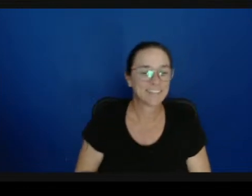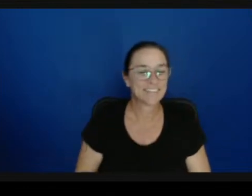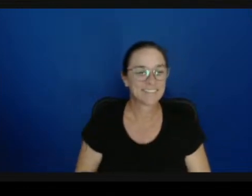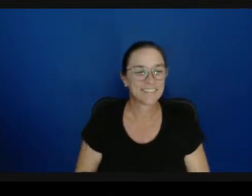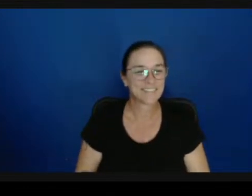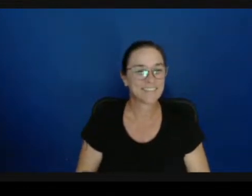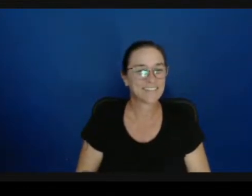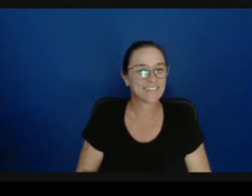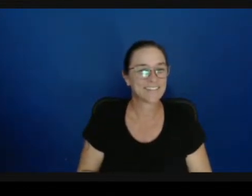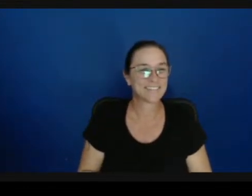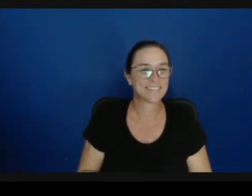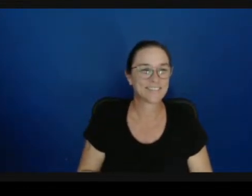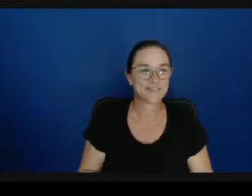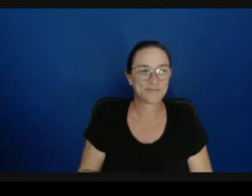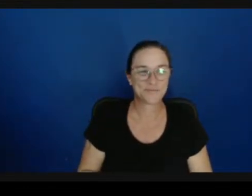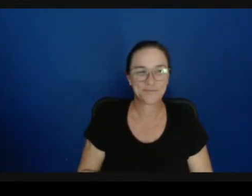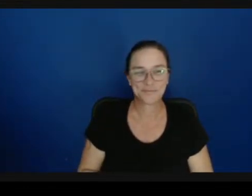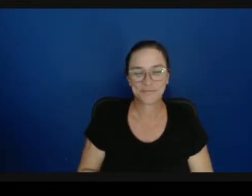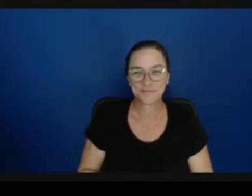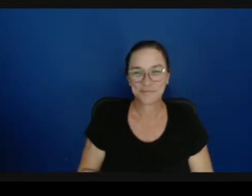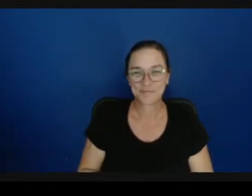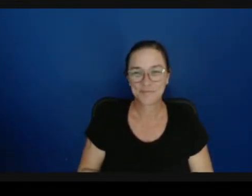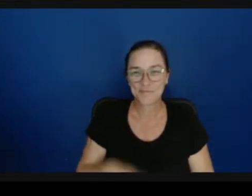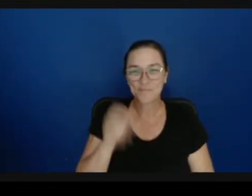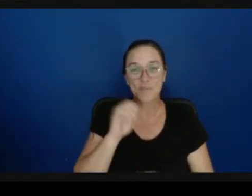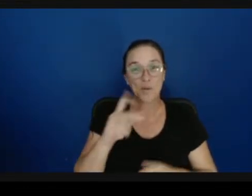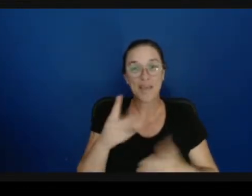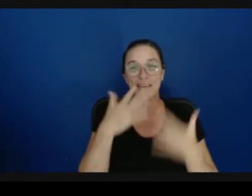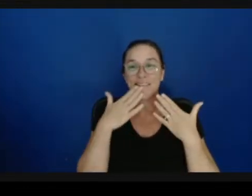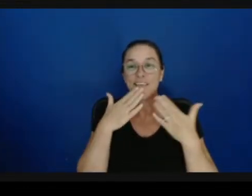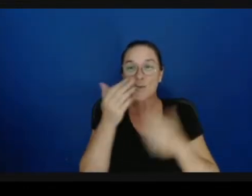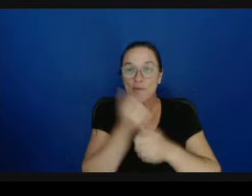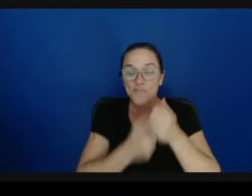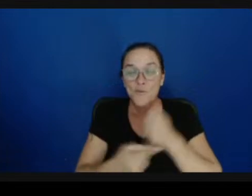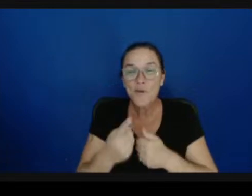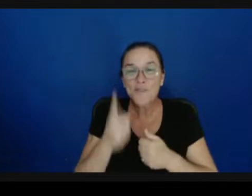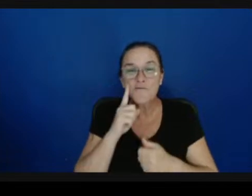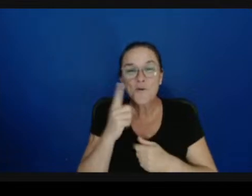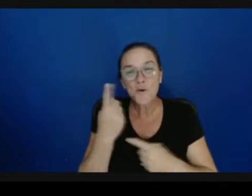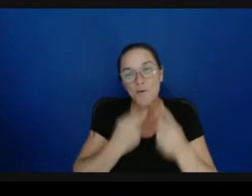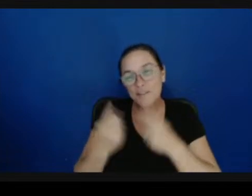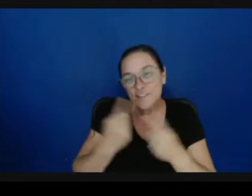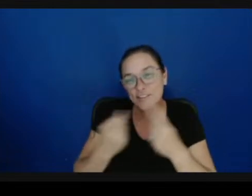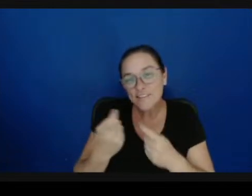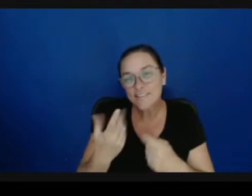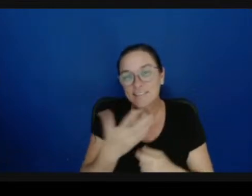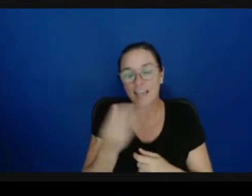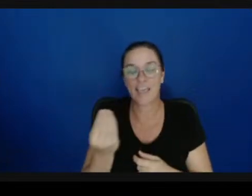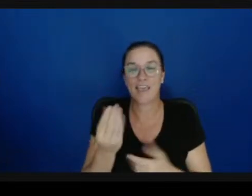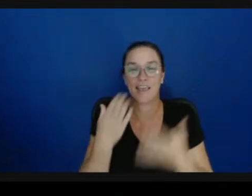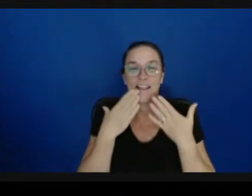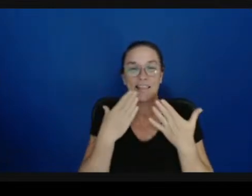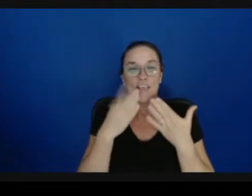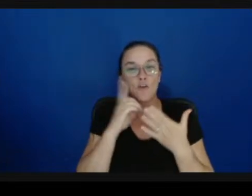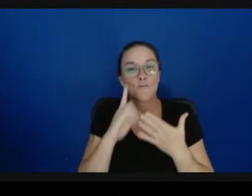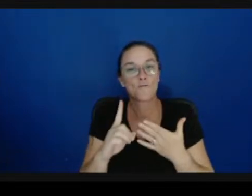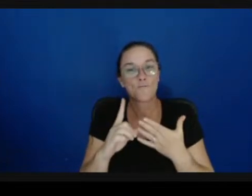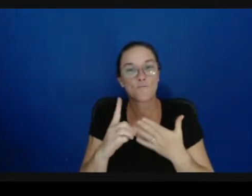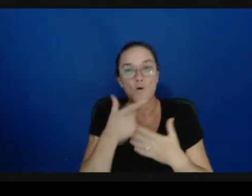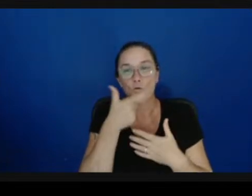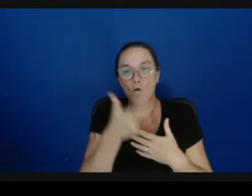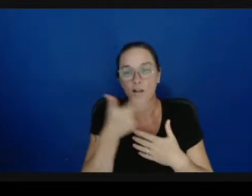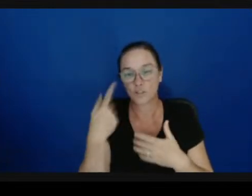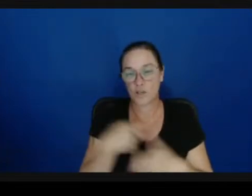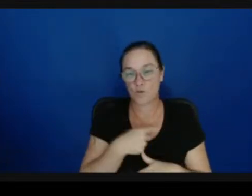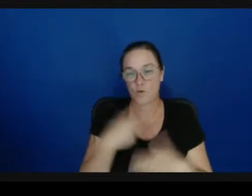free. All right. Well, thanks everybody for your questions, and thank you for tuning in. We are live